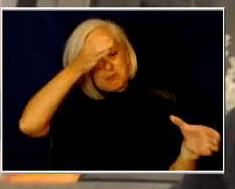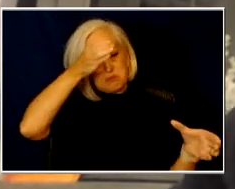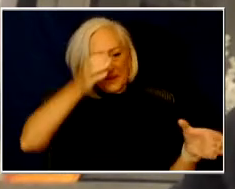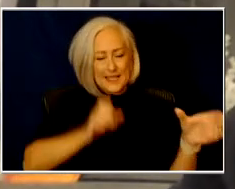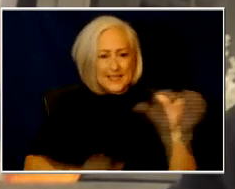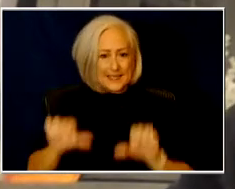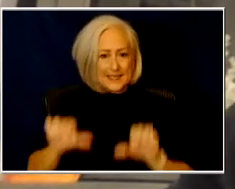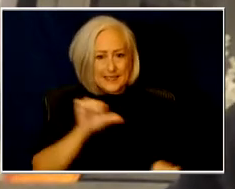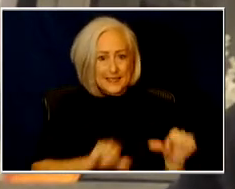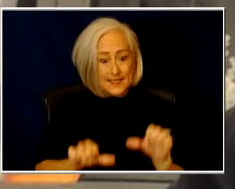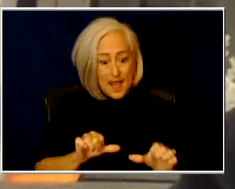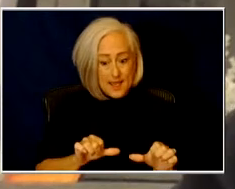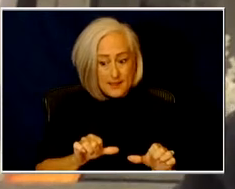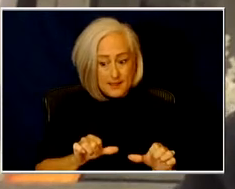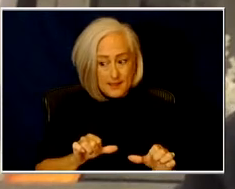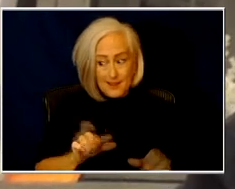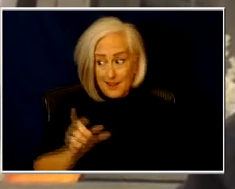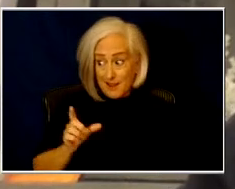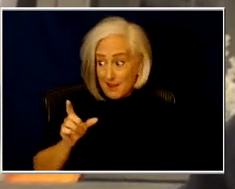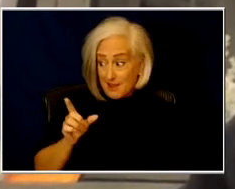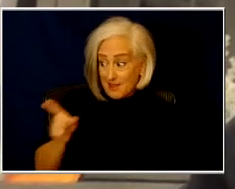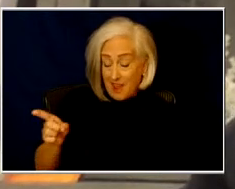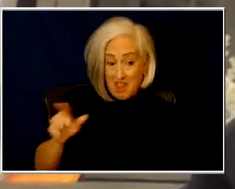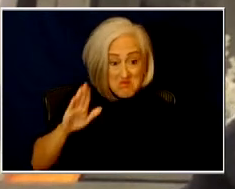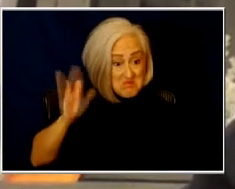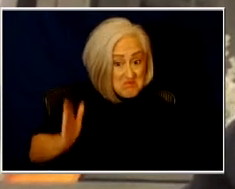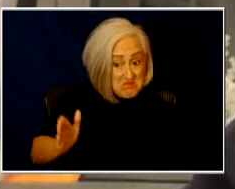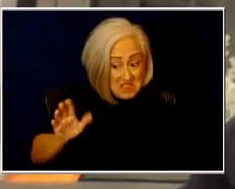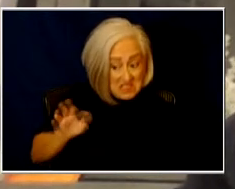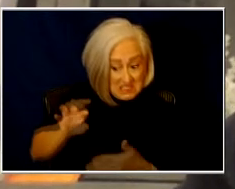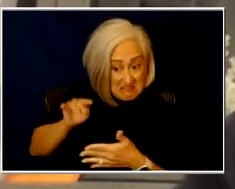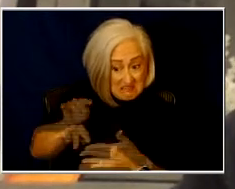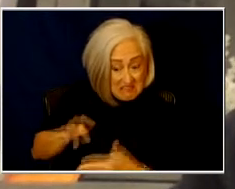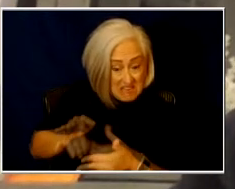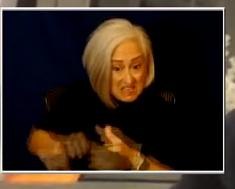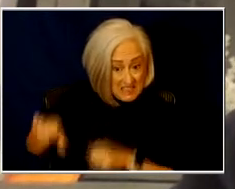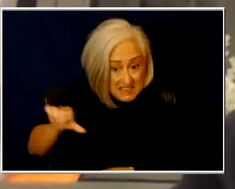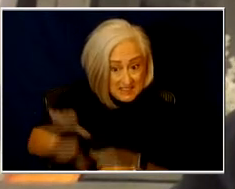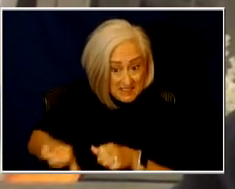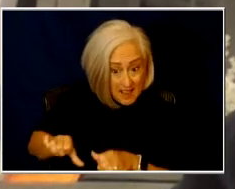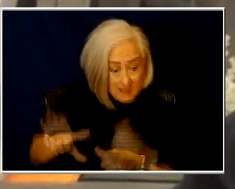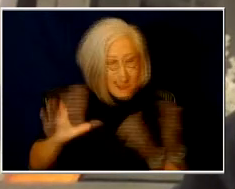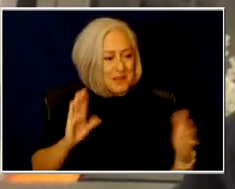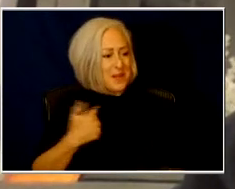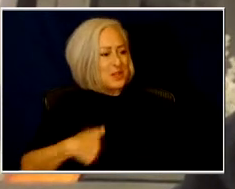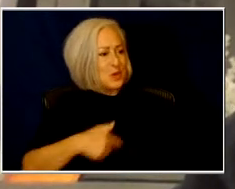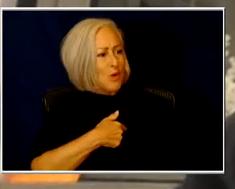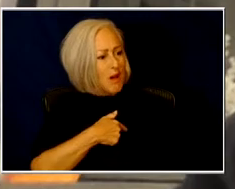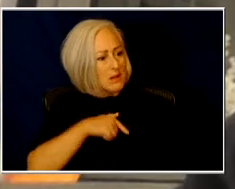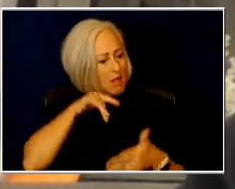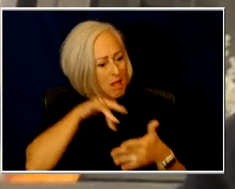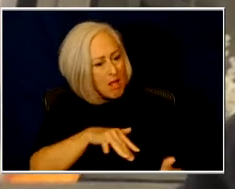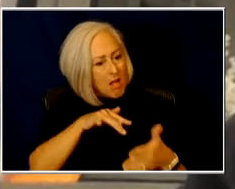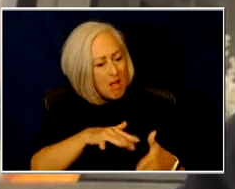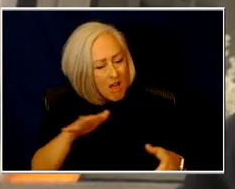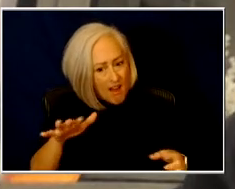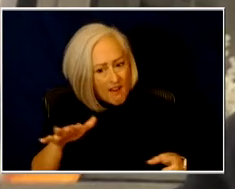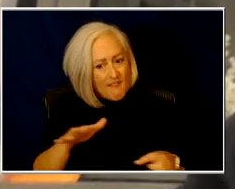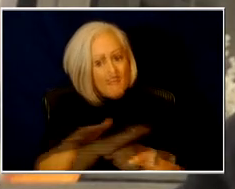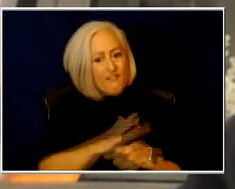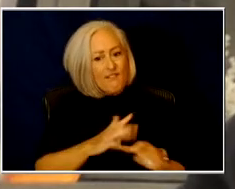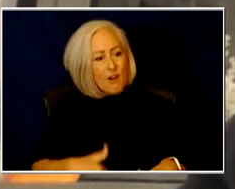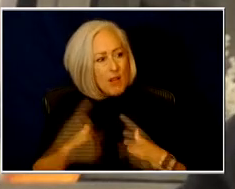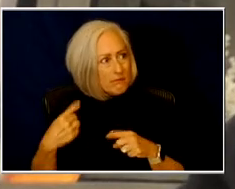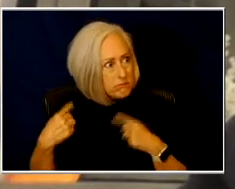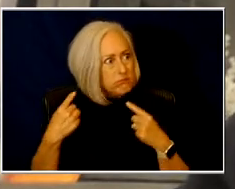yours or mine where we've studied this our entire adult lives so what does this mean going forward well we've had four